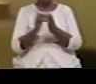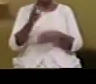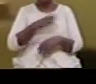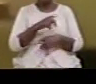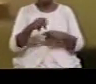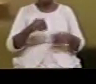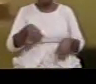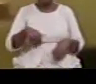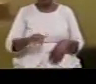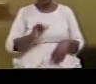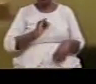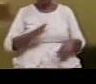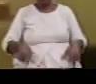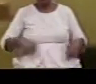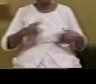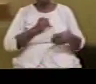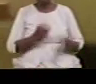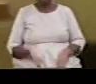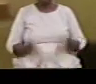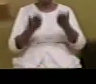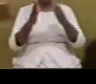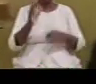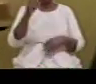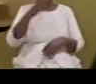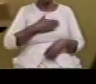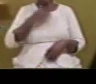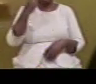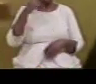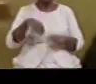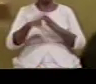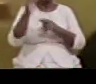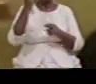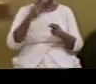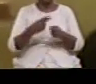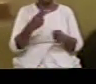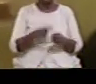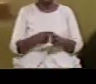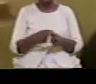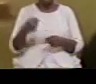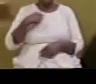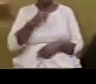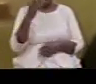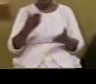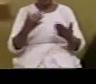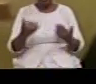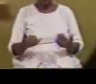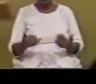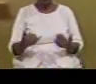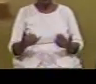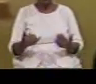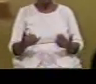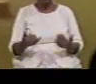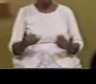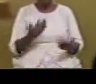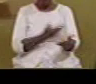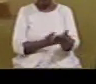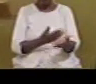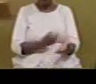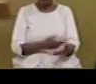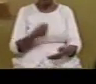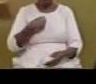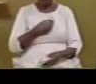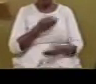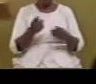hands in thy name. We are here this morning, and we want to call upon the Lord. We want to see his